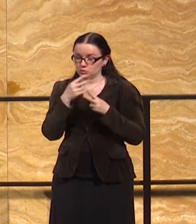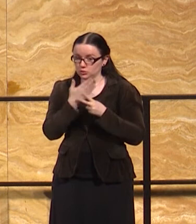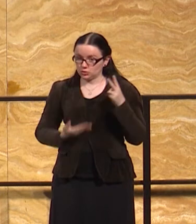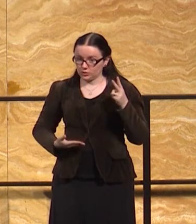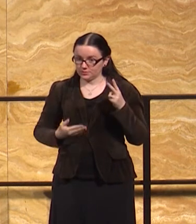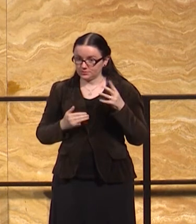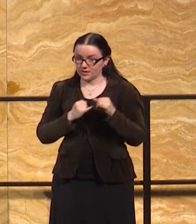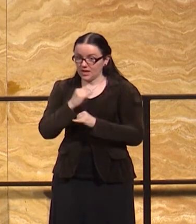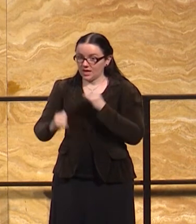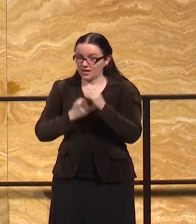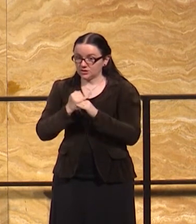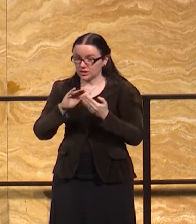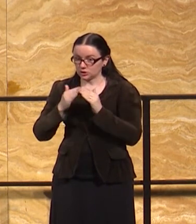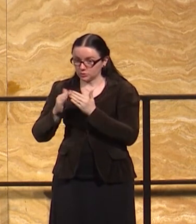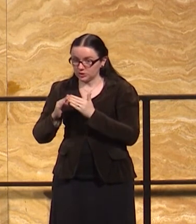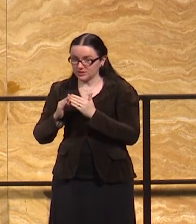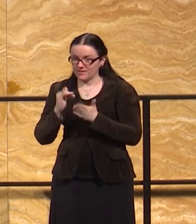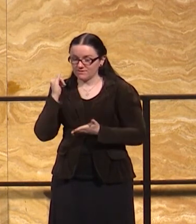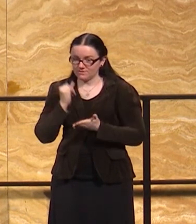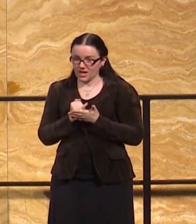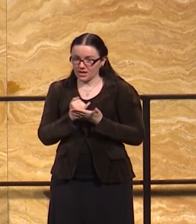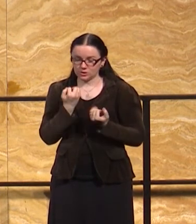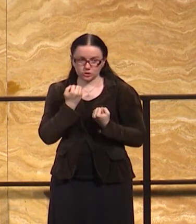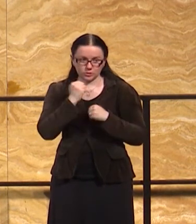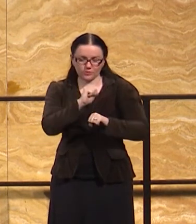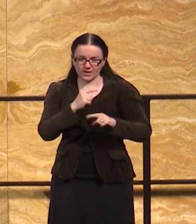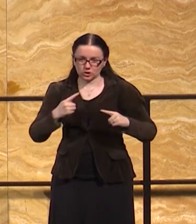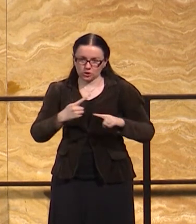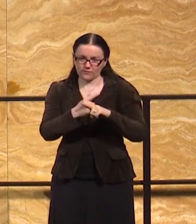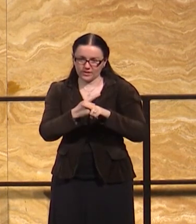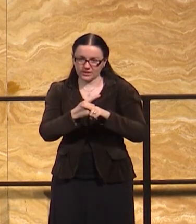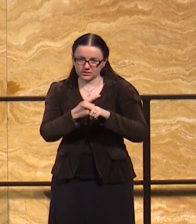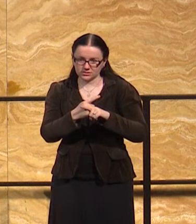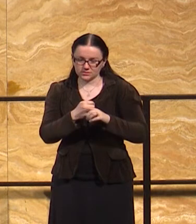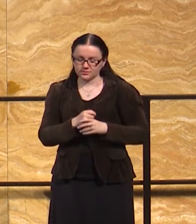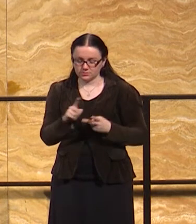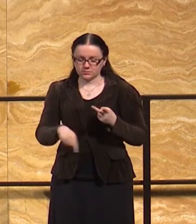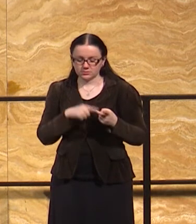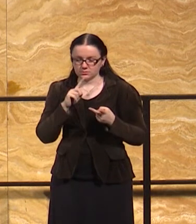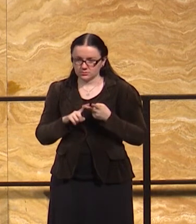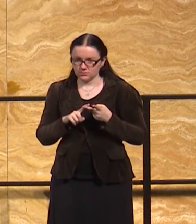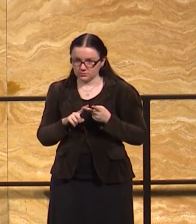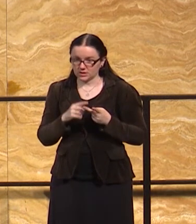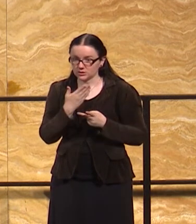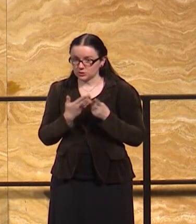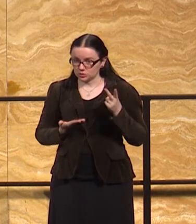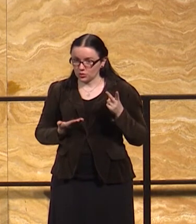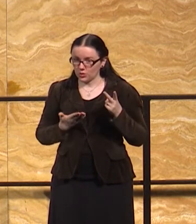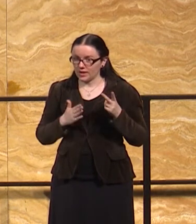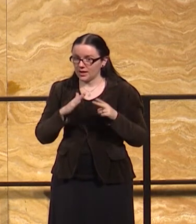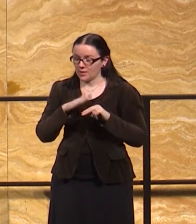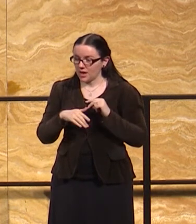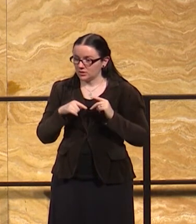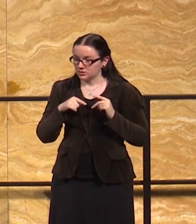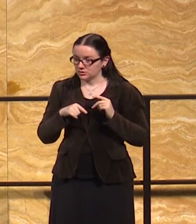the international community in preventing the conflict in South Sudan. But also it tells of the